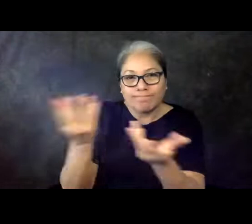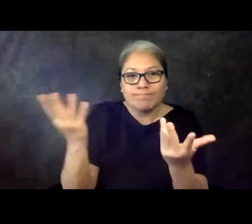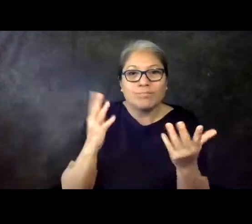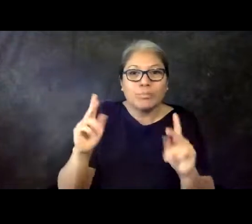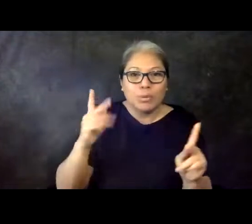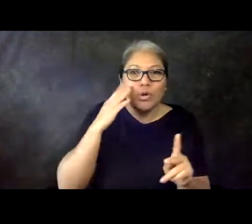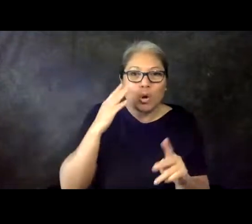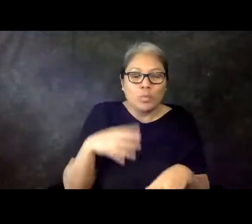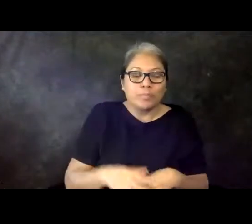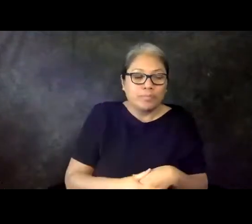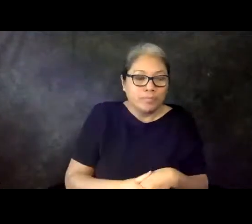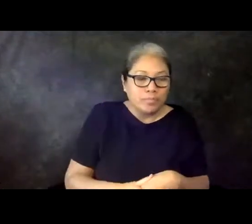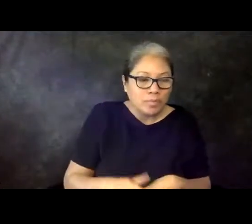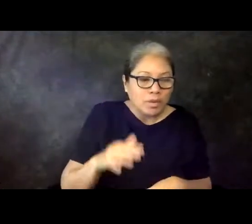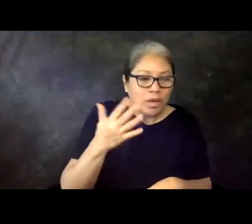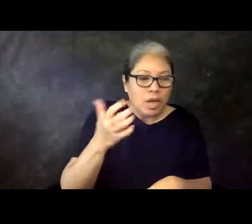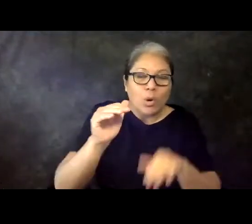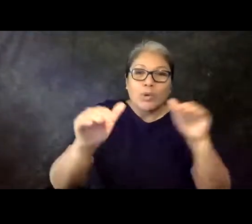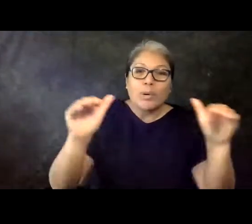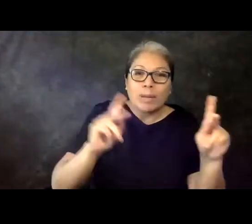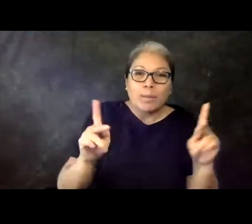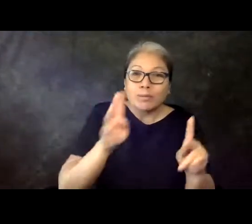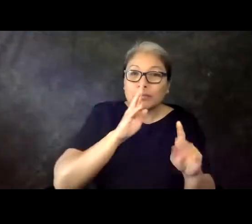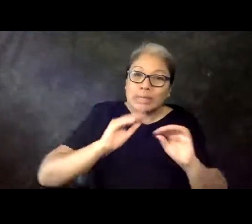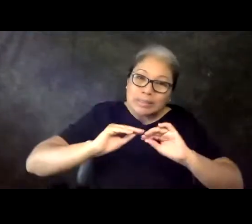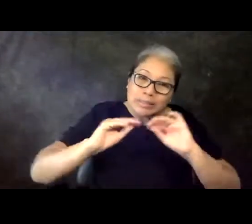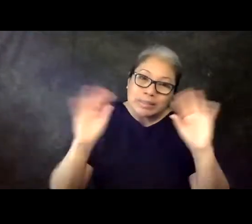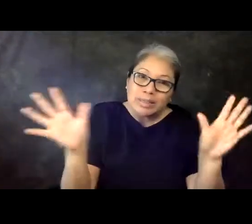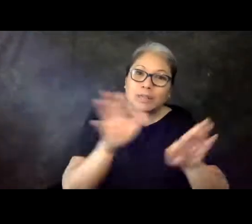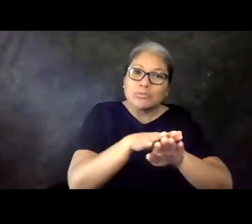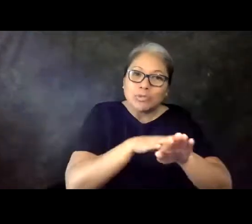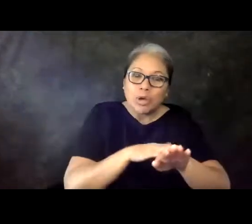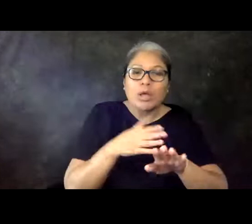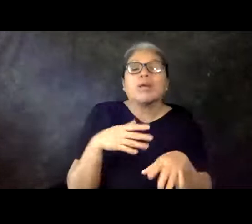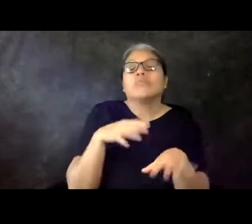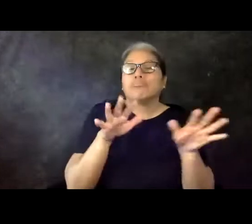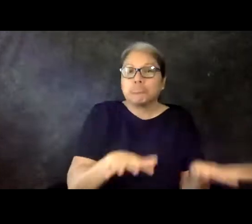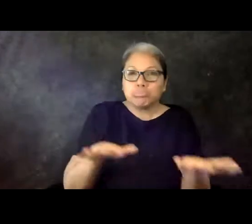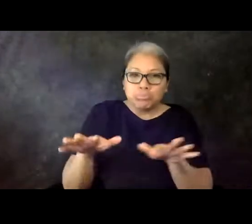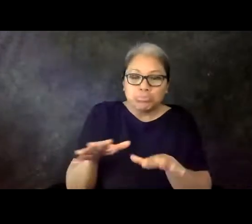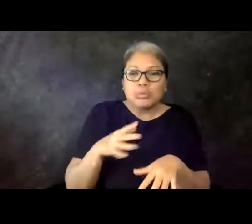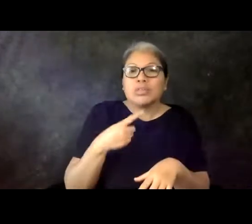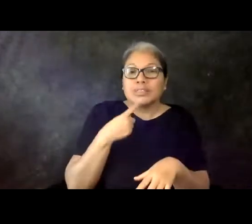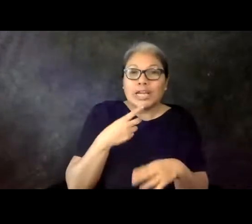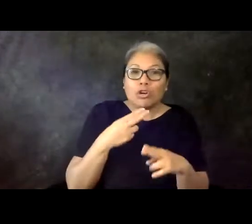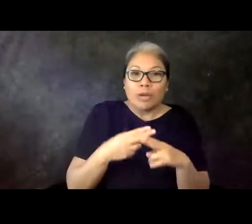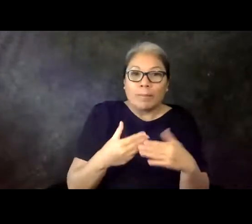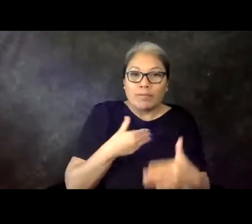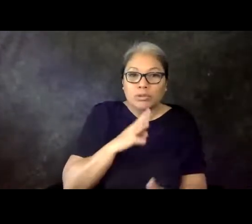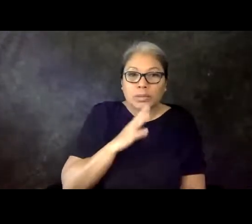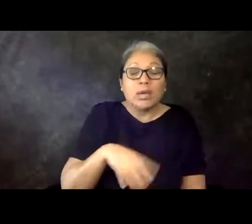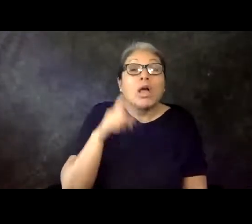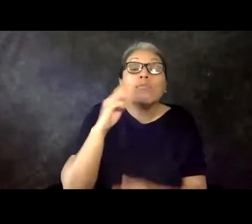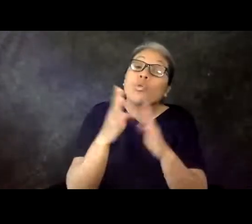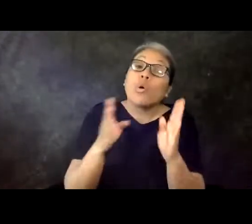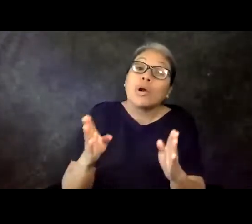So I wanna remind people to speak slowly and clearly and say your name before you speak. For the Organizers Forum,